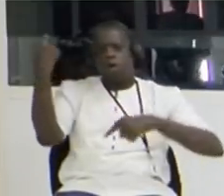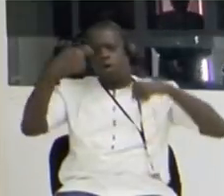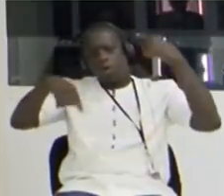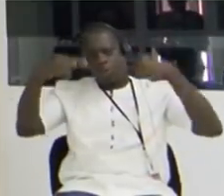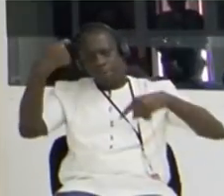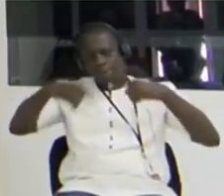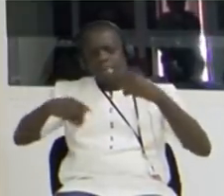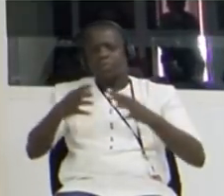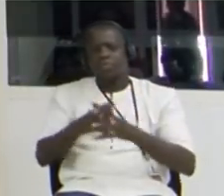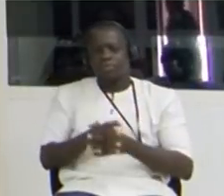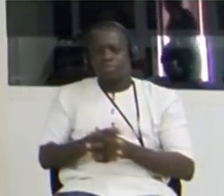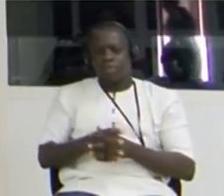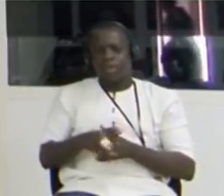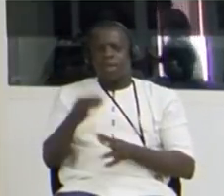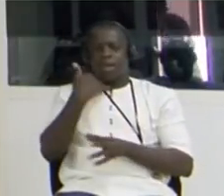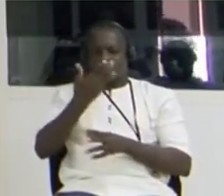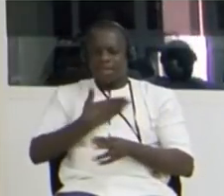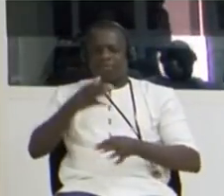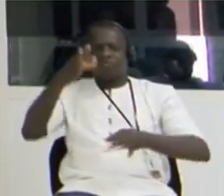Were there any judges as well?